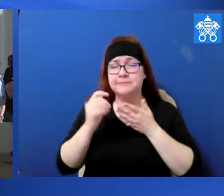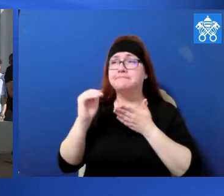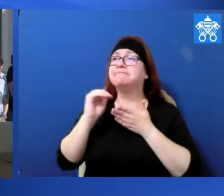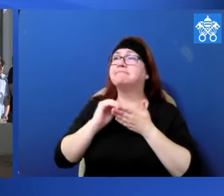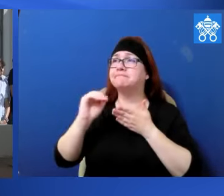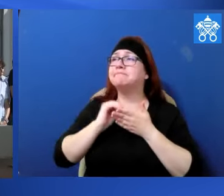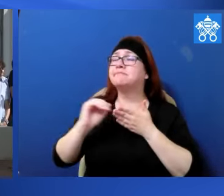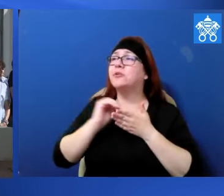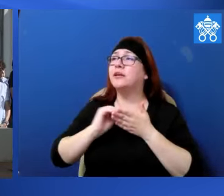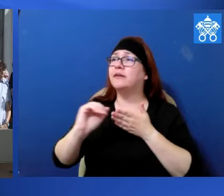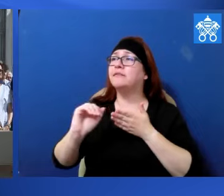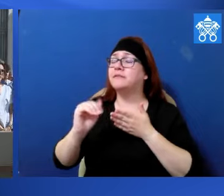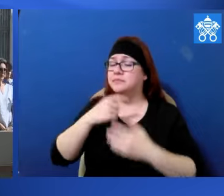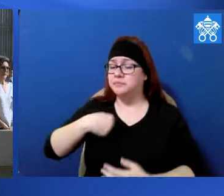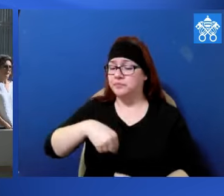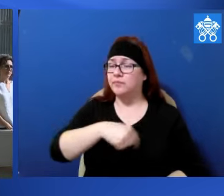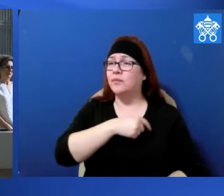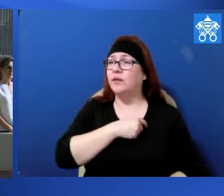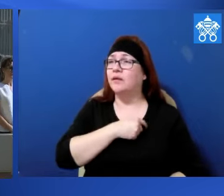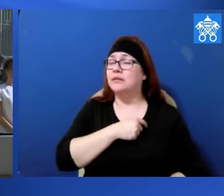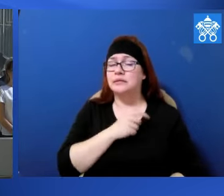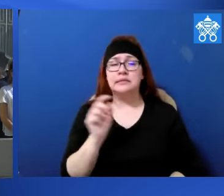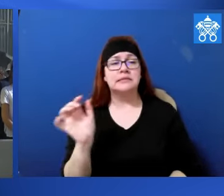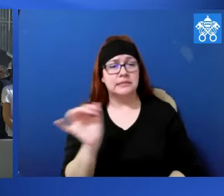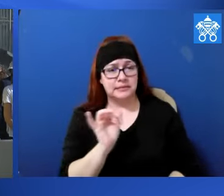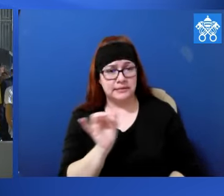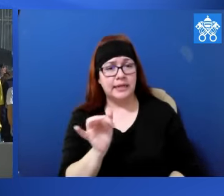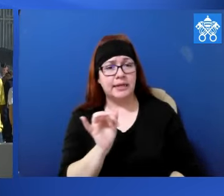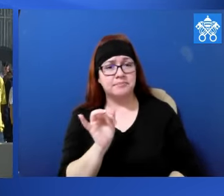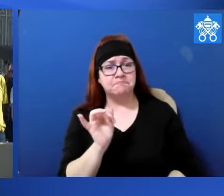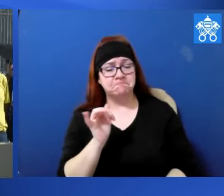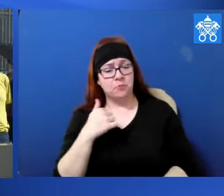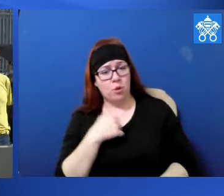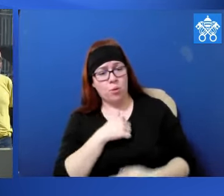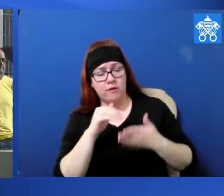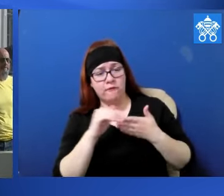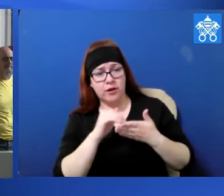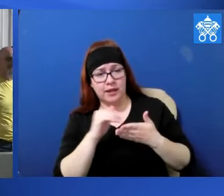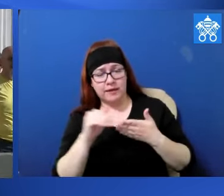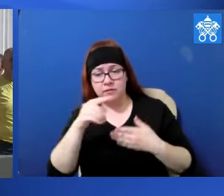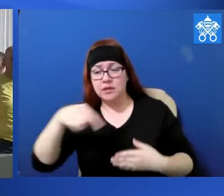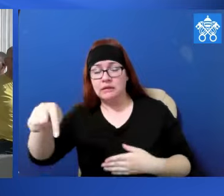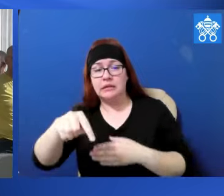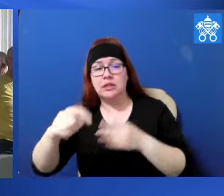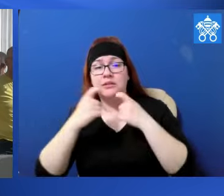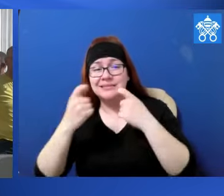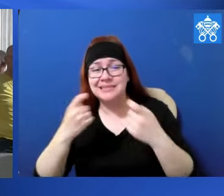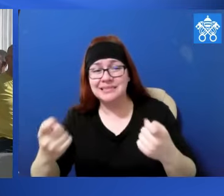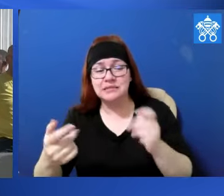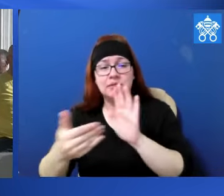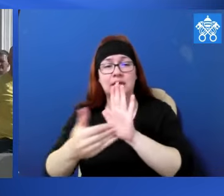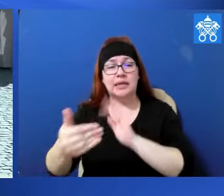dimitte nobis debita nostra, sicut et nos